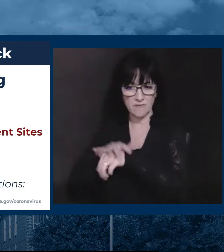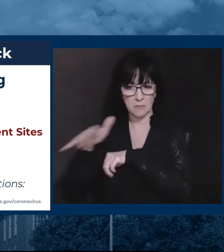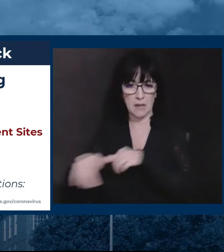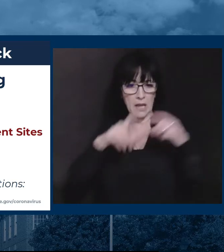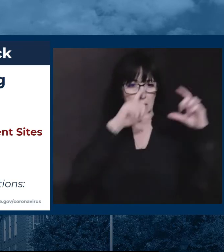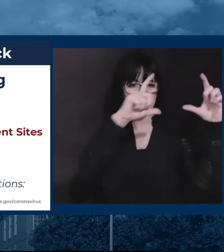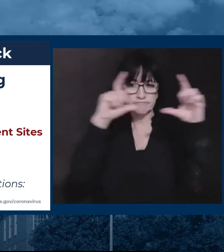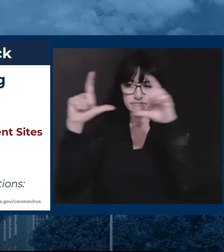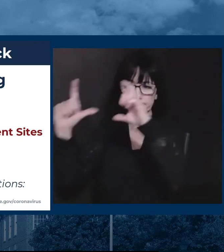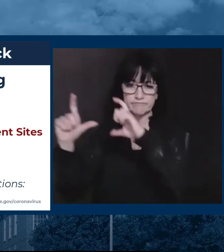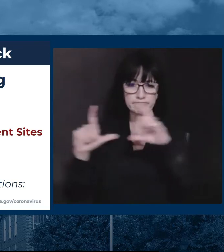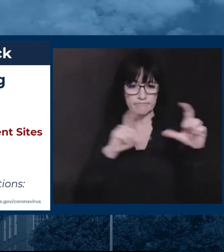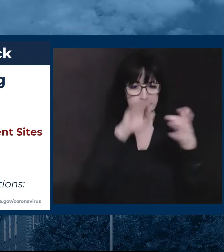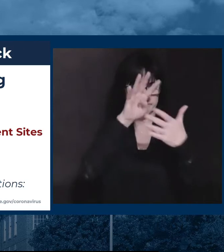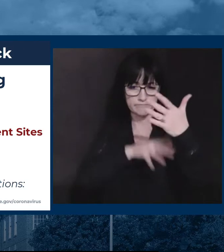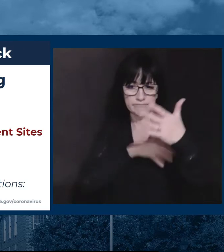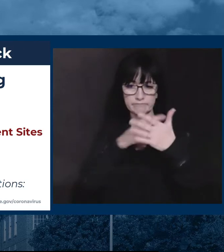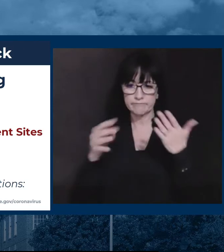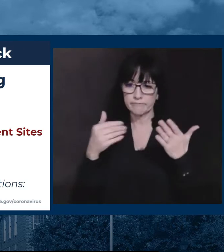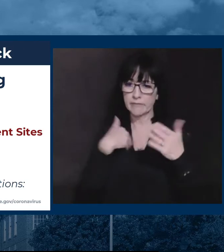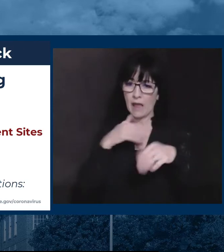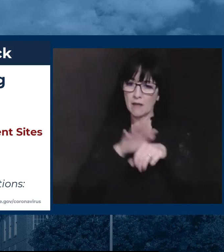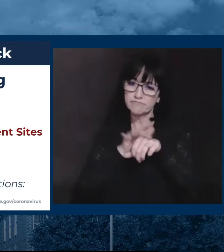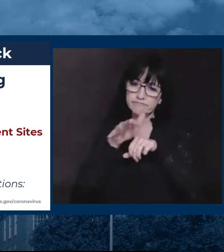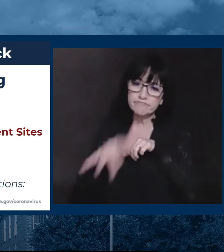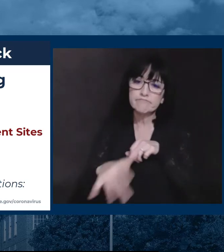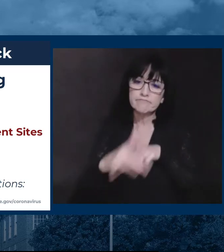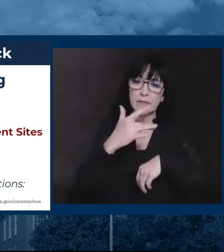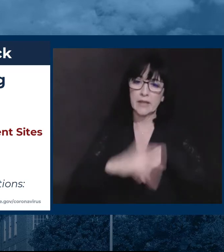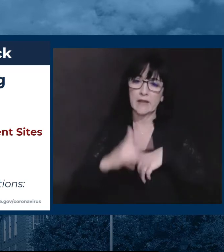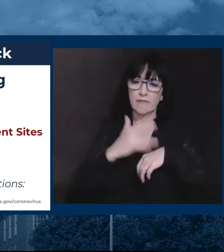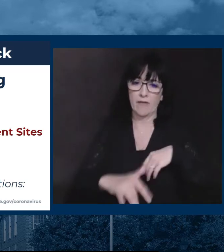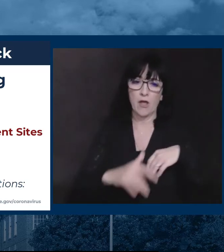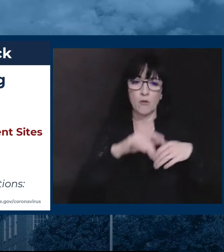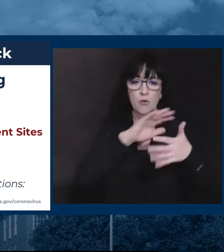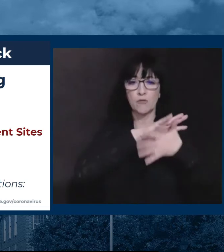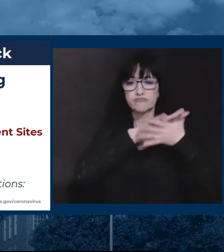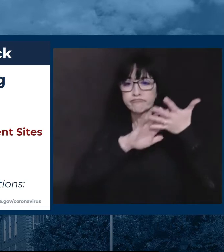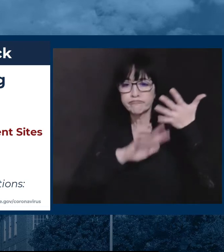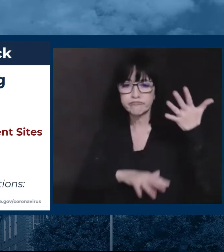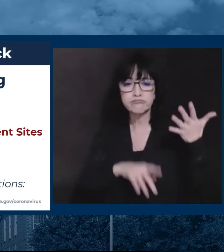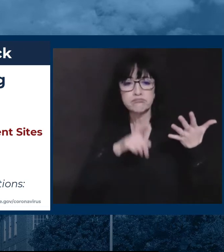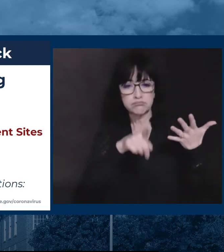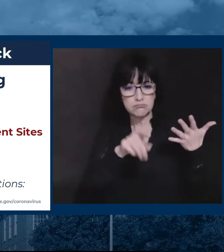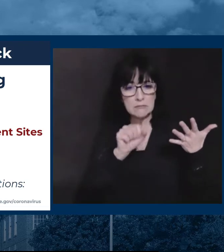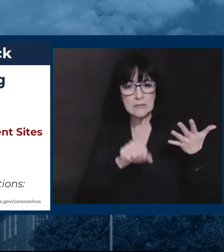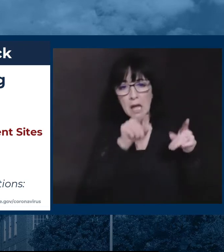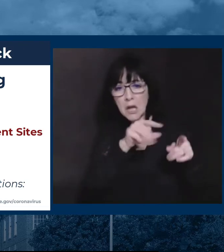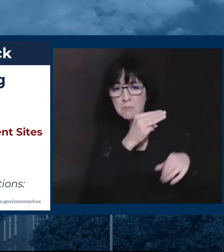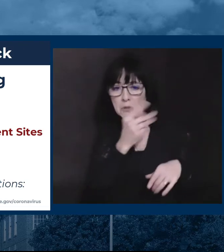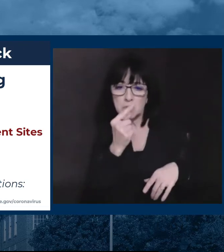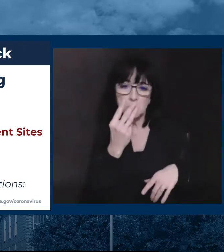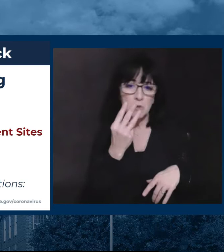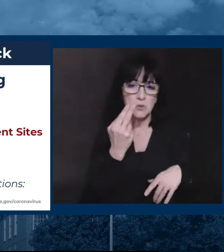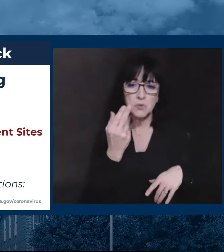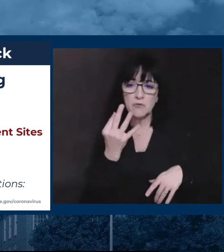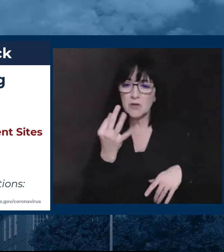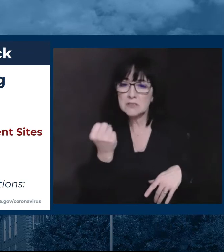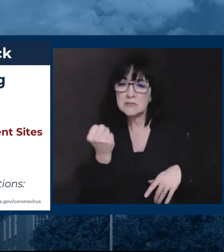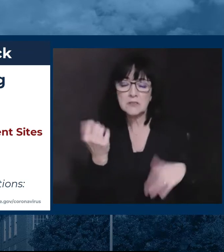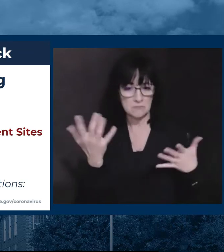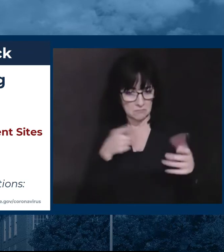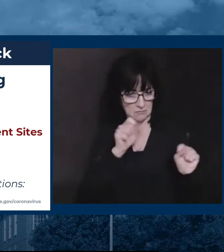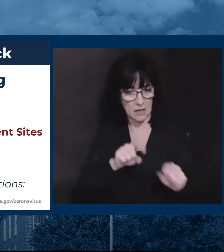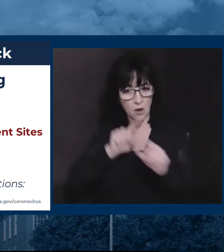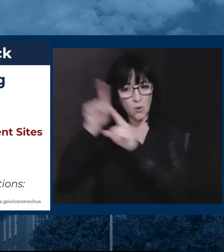to see if you indeed are free of the virus or you need to be taking the precautions because you had a positive test.